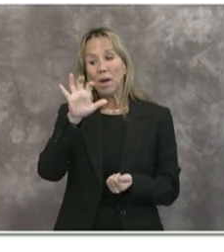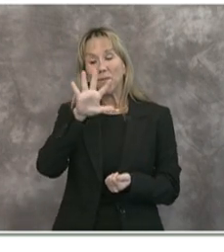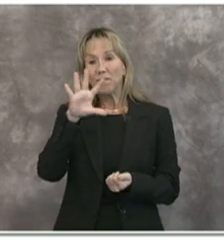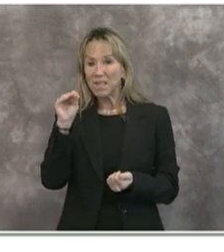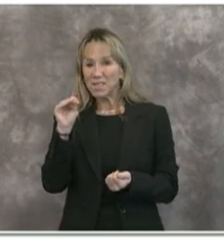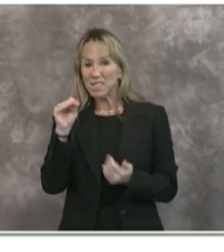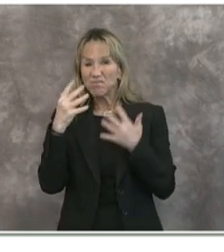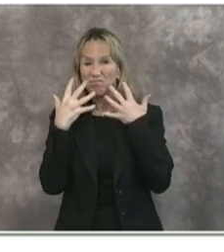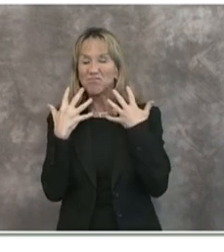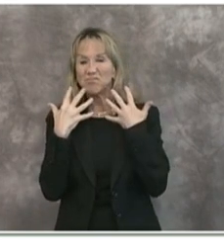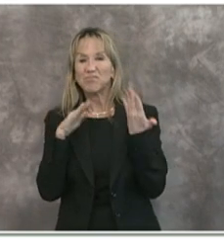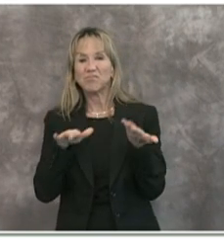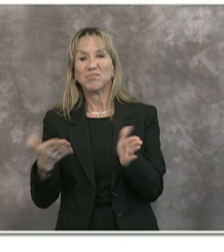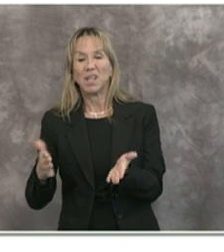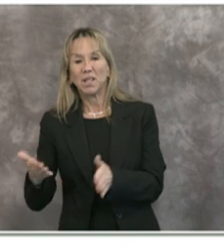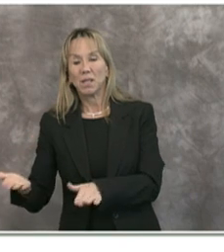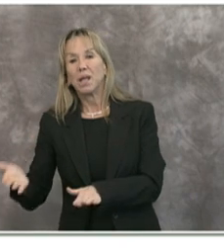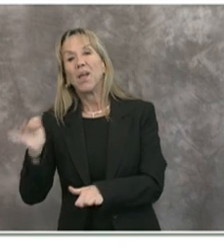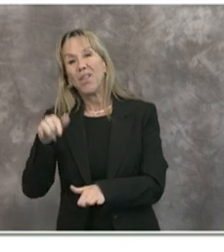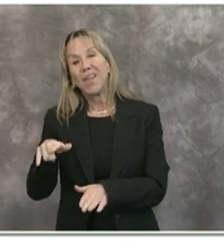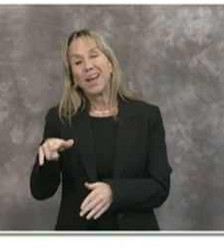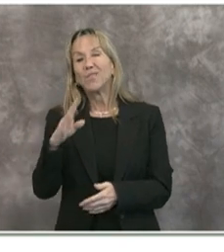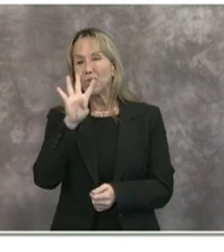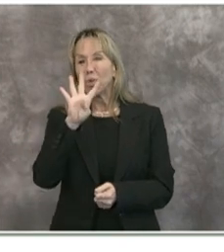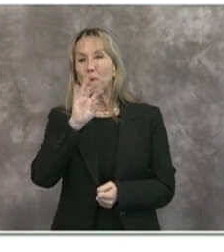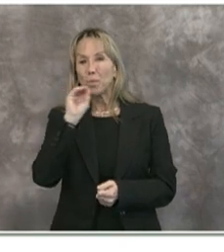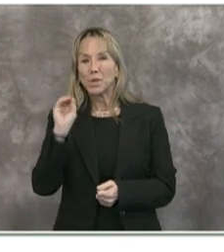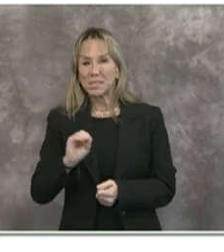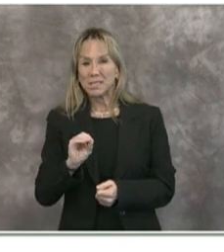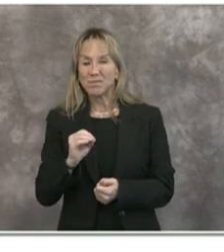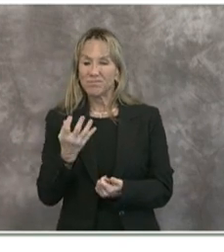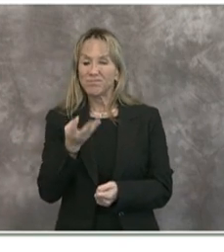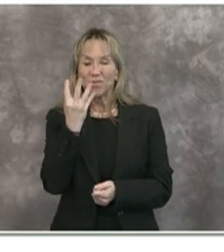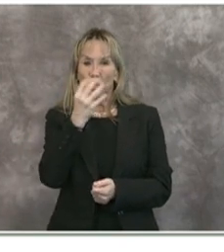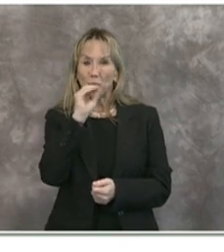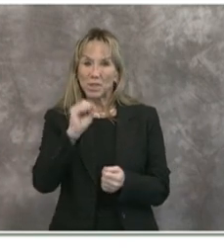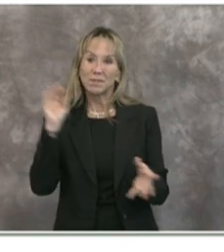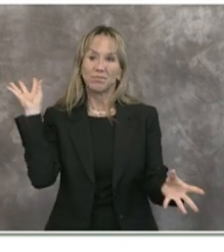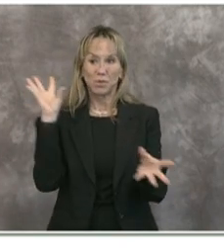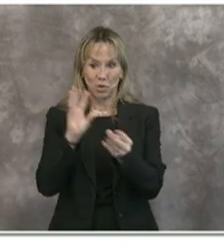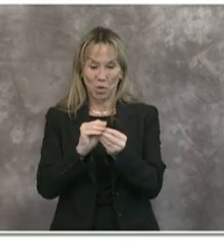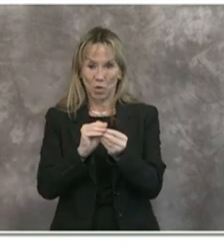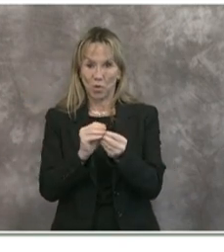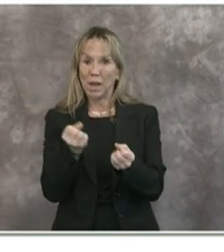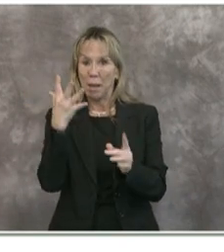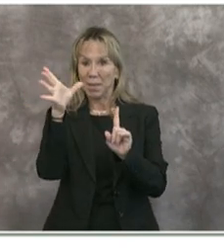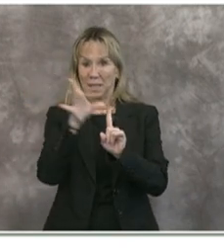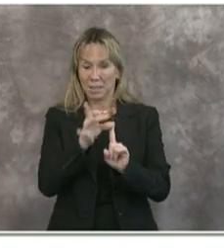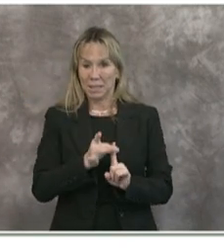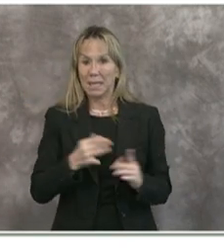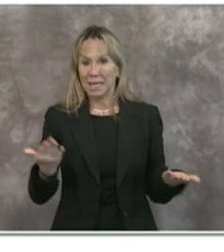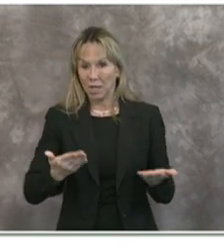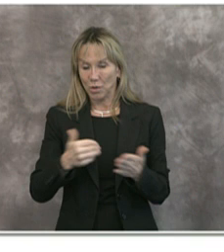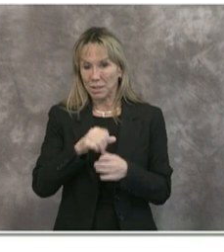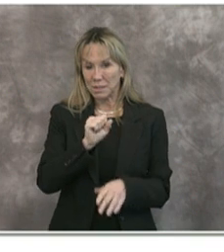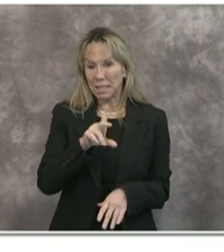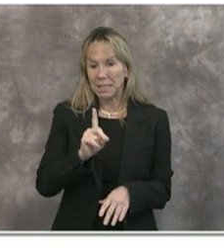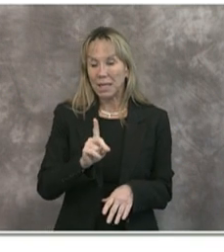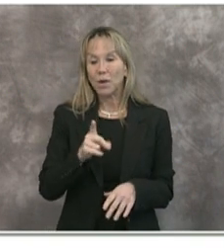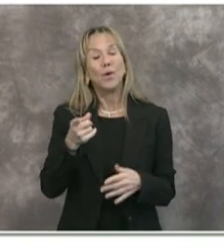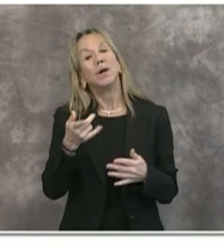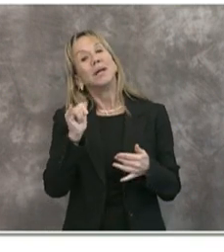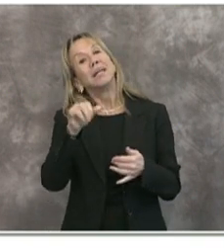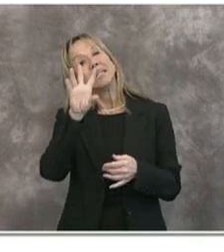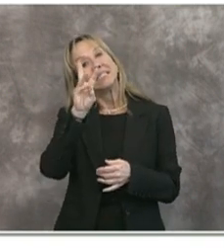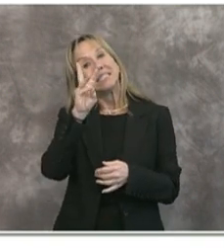150 unfortunate deaths represent approximately 4% of the total number of cases. Of the 6 additional deaths reported